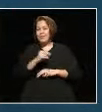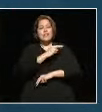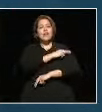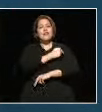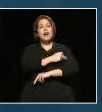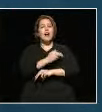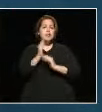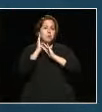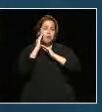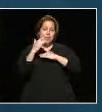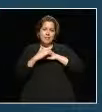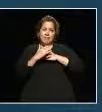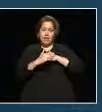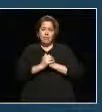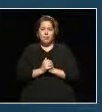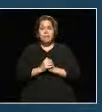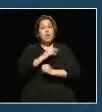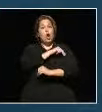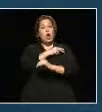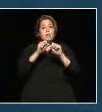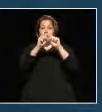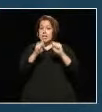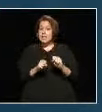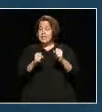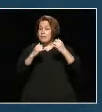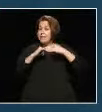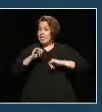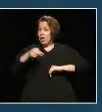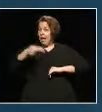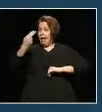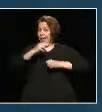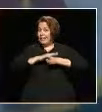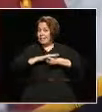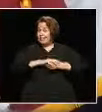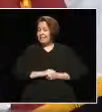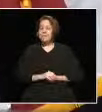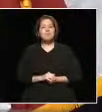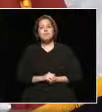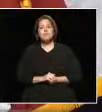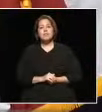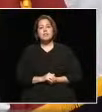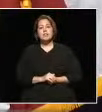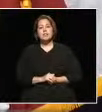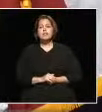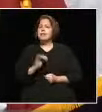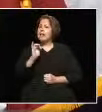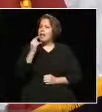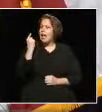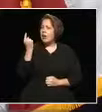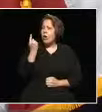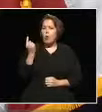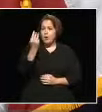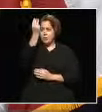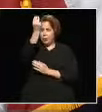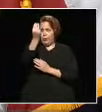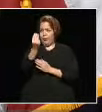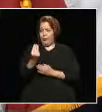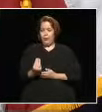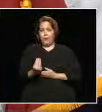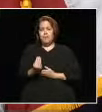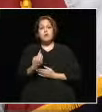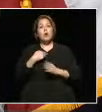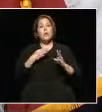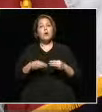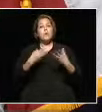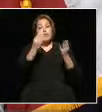beds available. Our hospital system again remains under high stress. As always, on Mondays, we